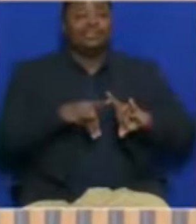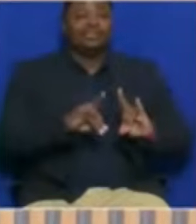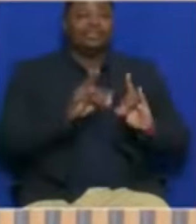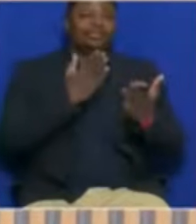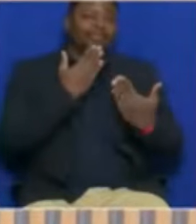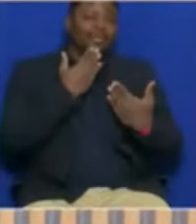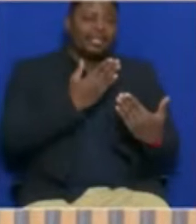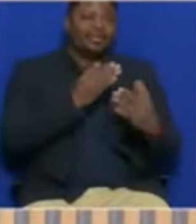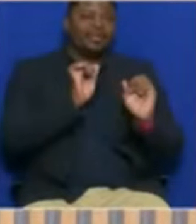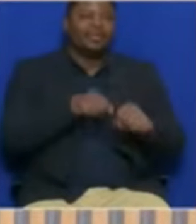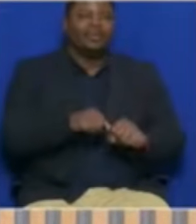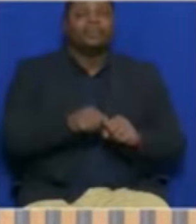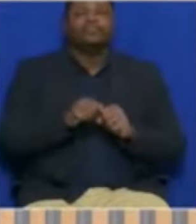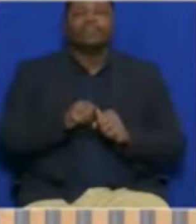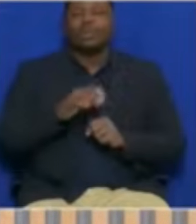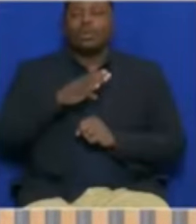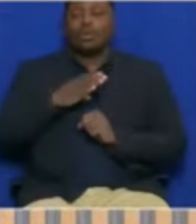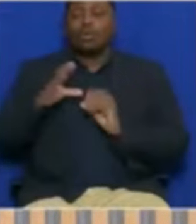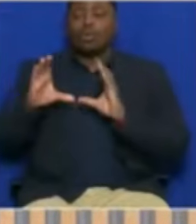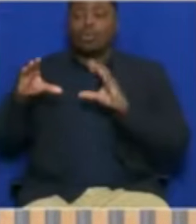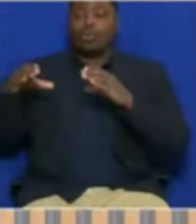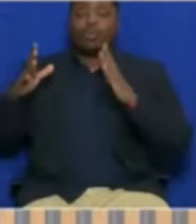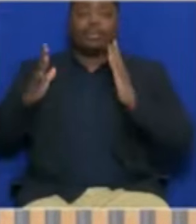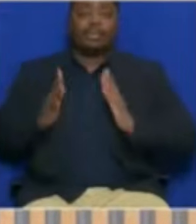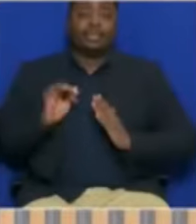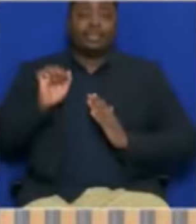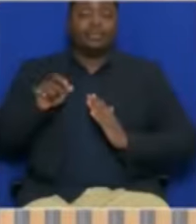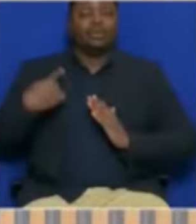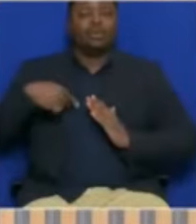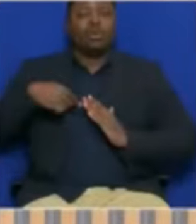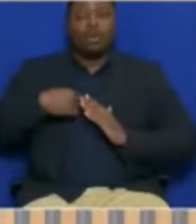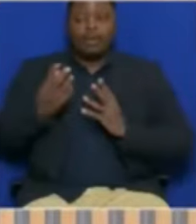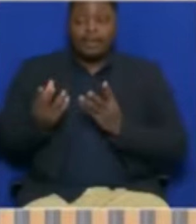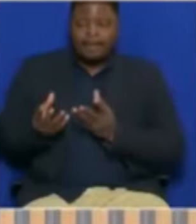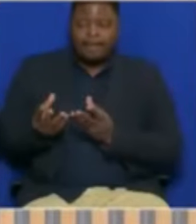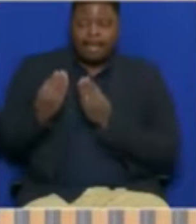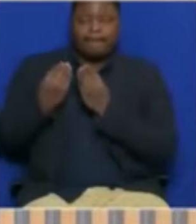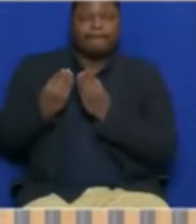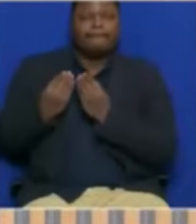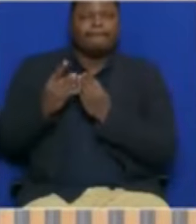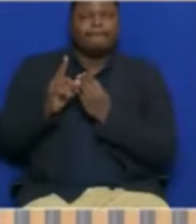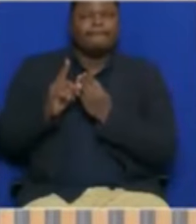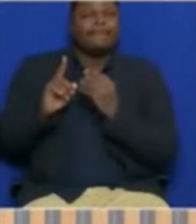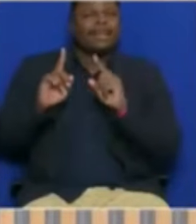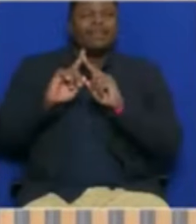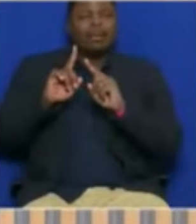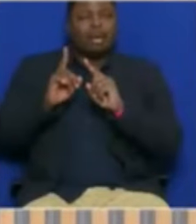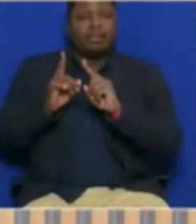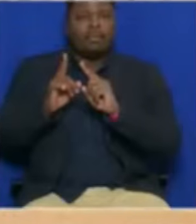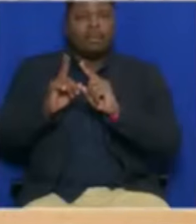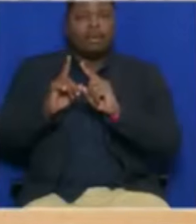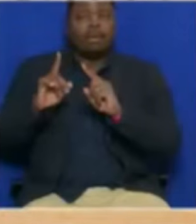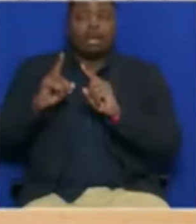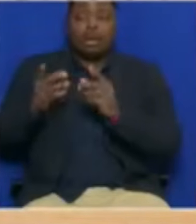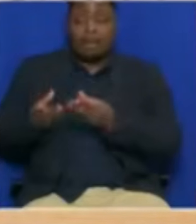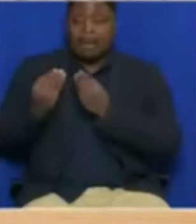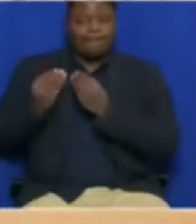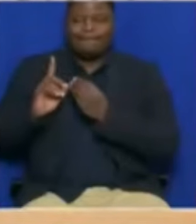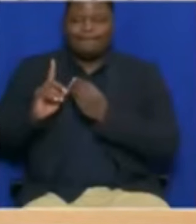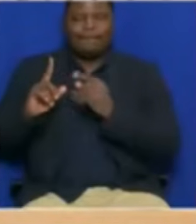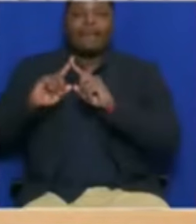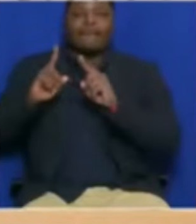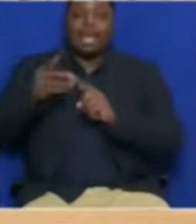Commissioners, we have located, no, we haven't located. We've been furnished with the affidavit that Colonel